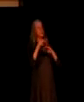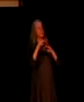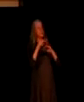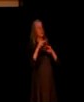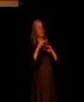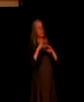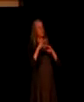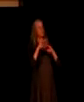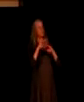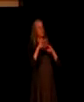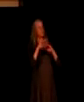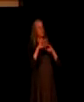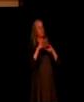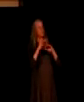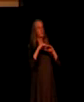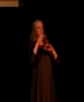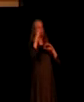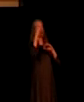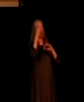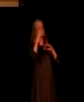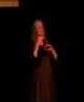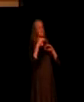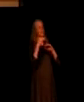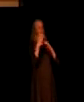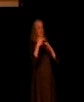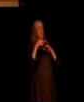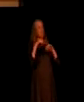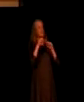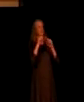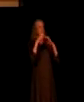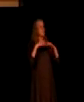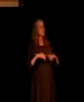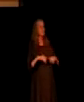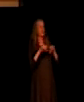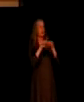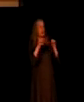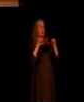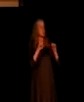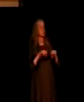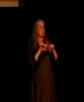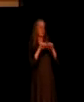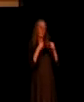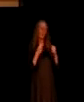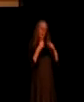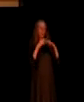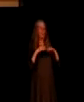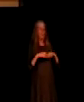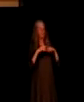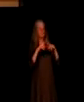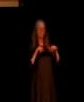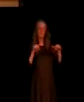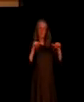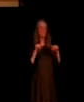go over the edge, the system could really crack up. It could break, collapse,